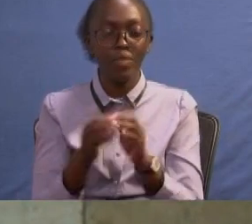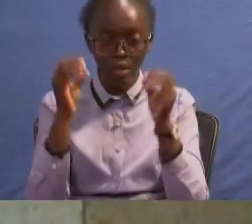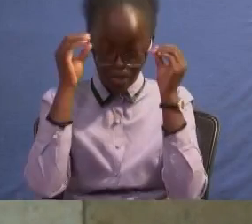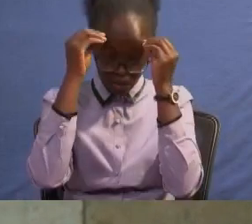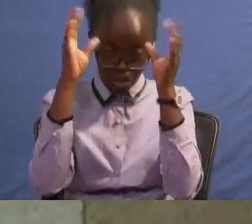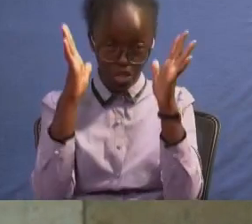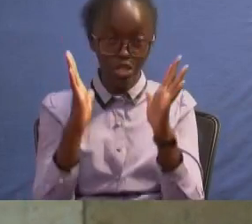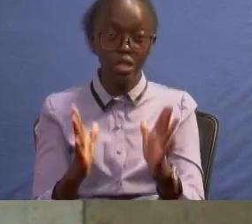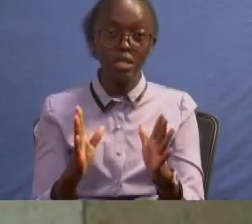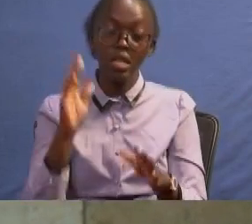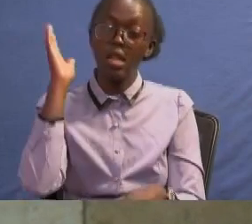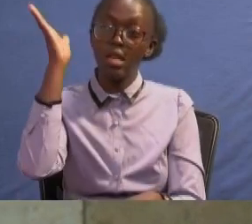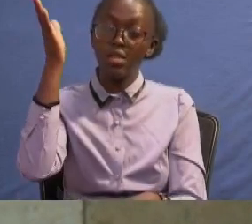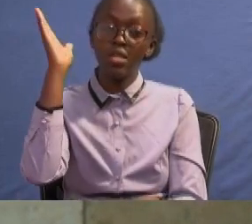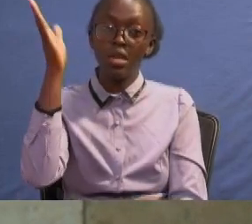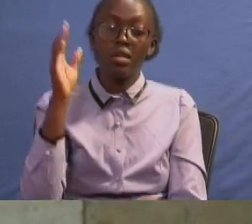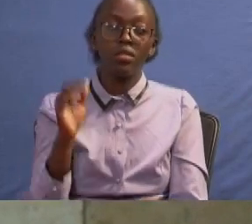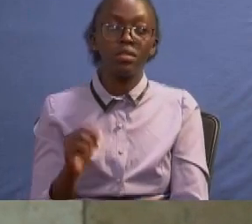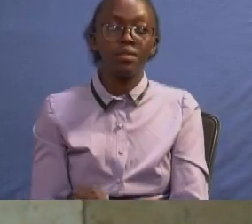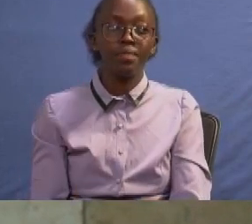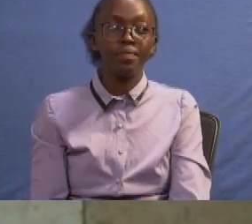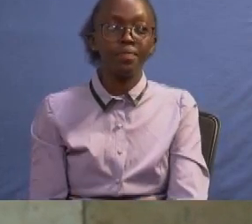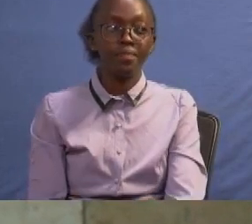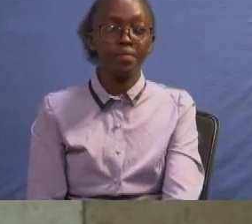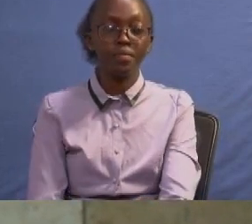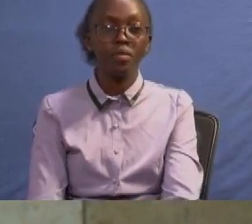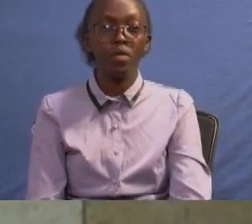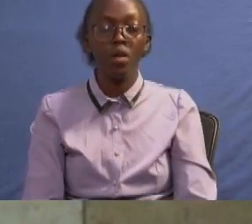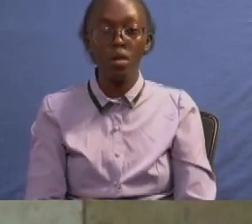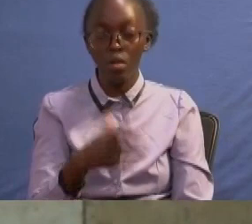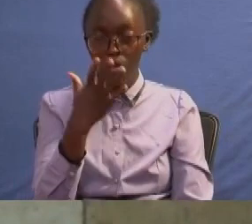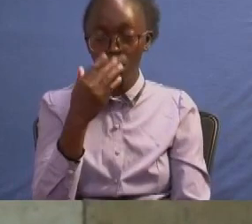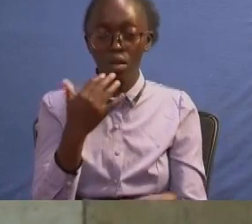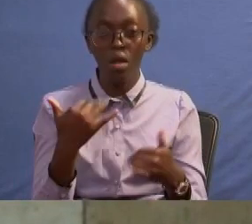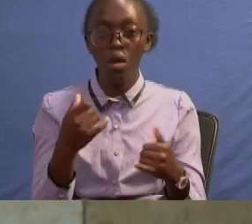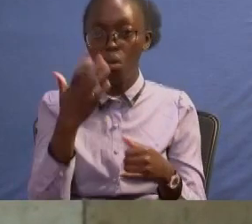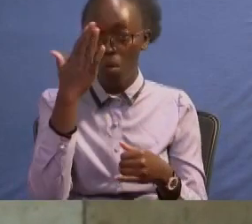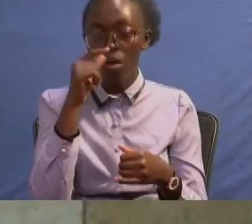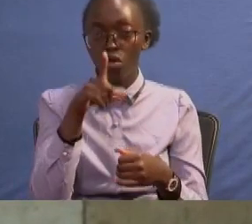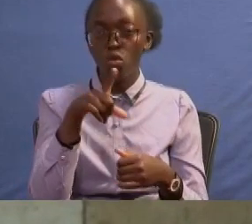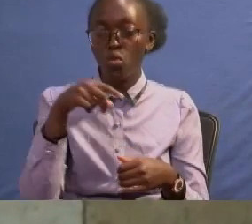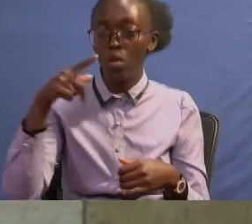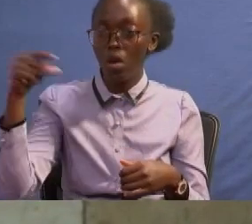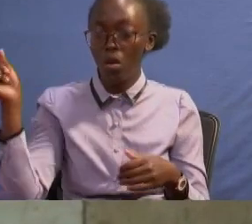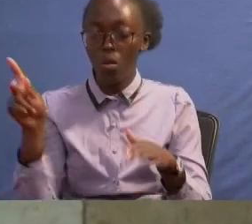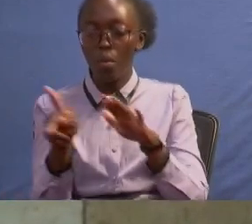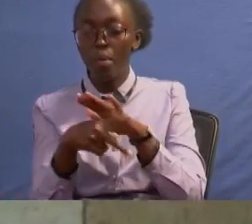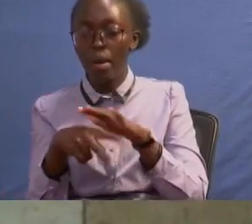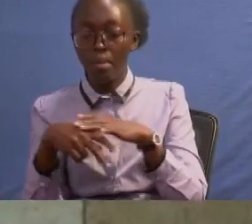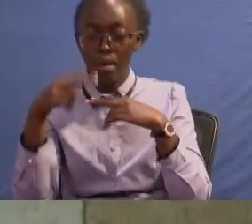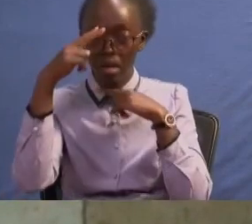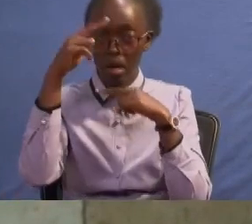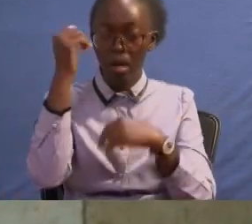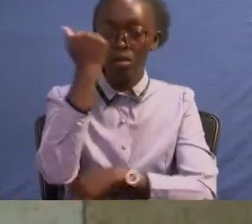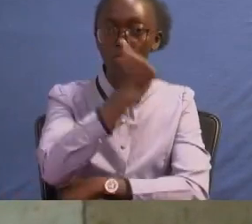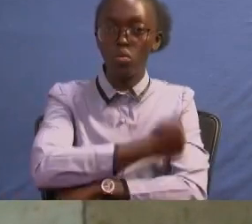teachers, lecturers. And that is why you go to primary school, secondary school, everywhere. You will